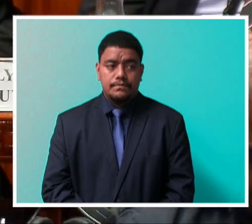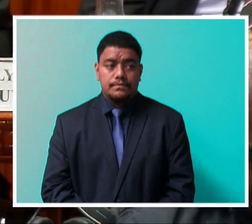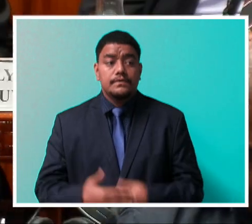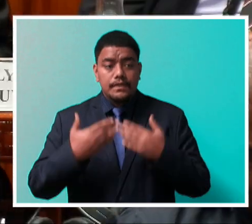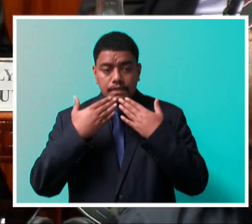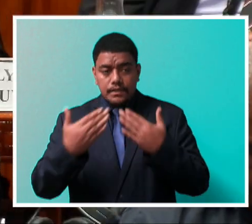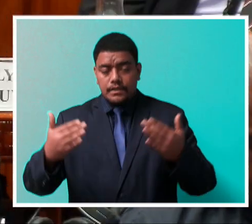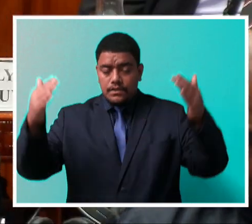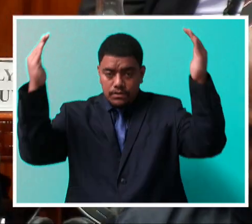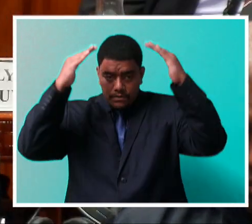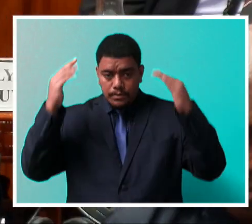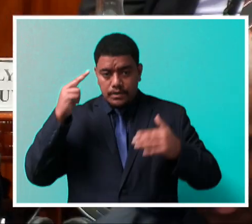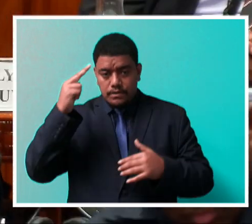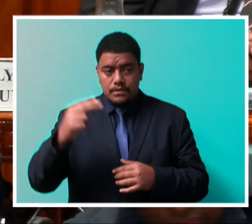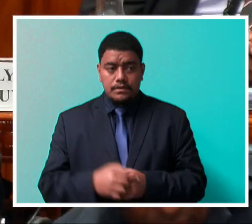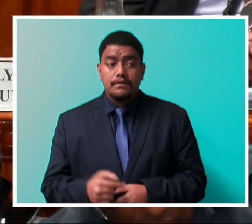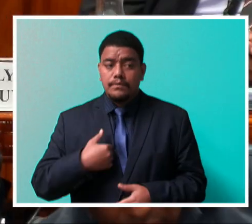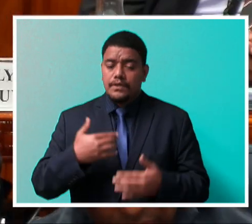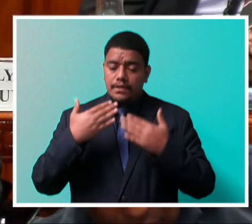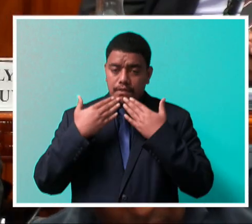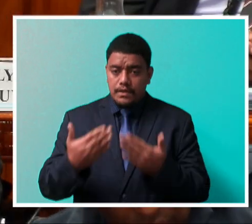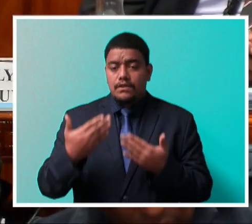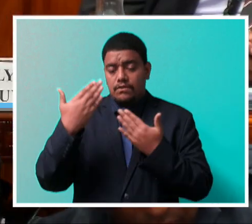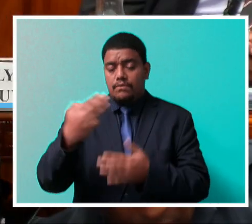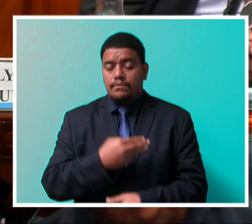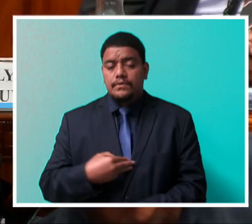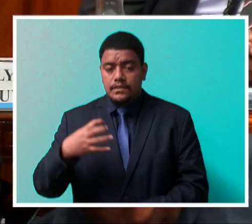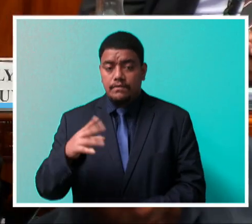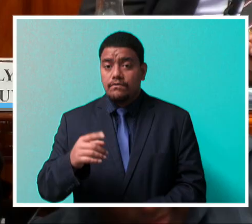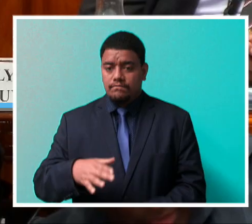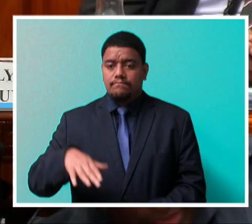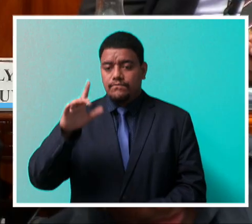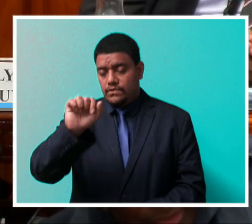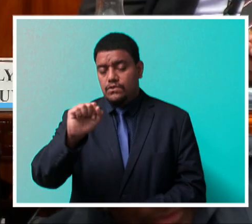Thank you, Mr. Speaker, sir. I thank the Honorable Corolla Bissau for raising this question.